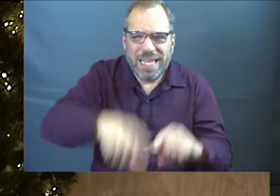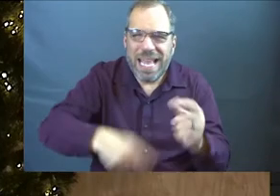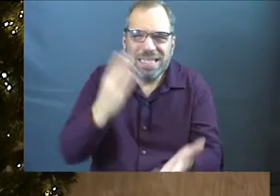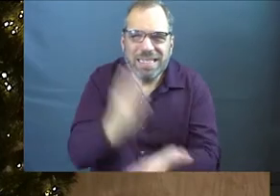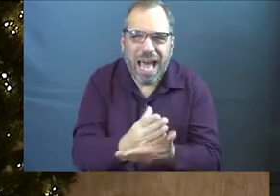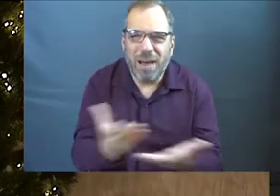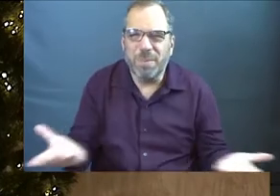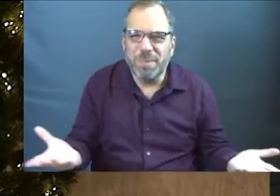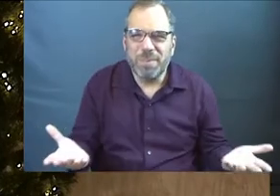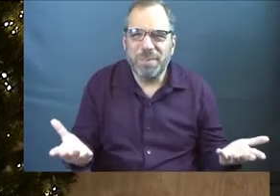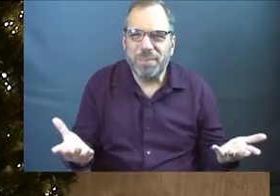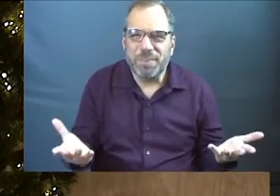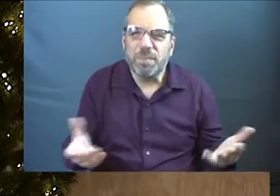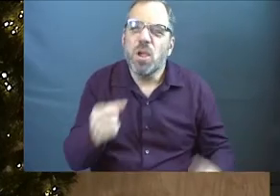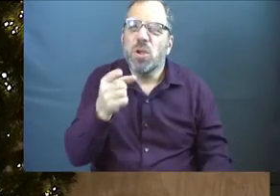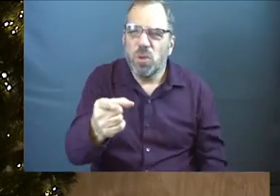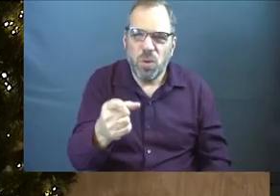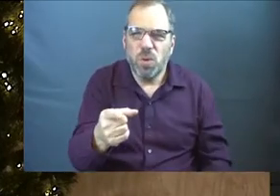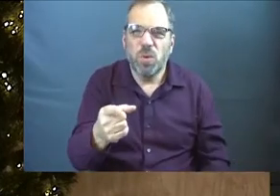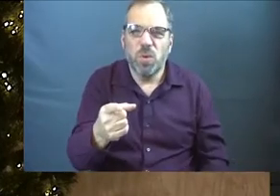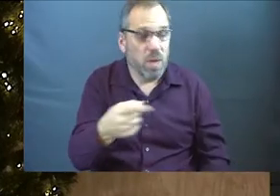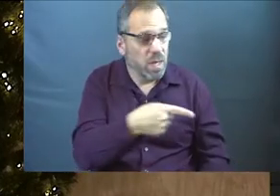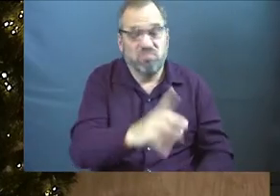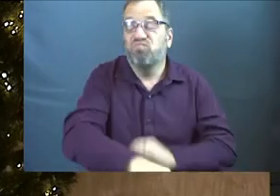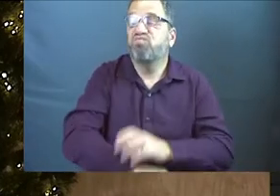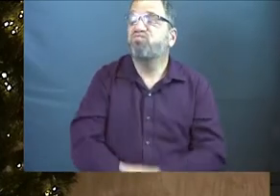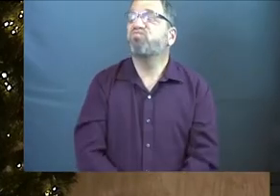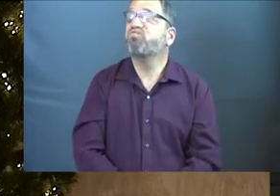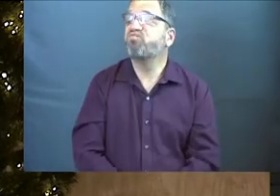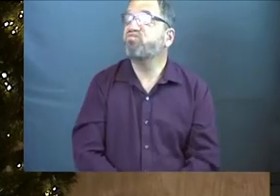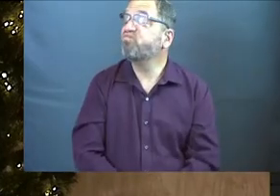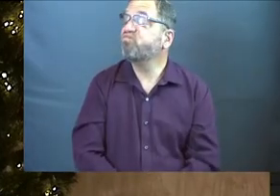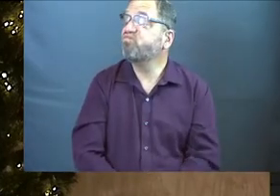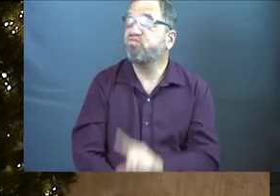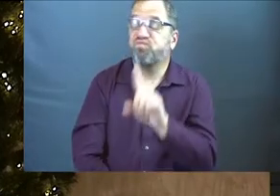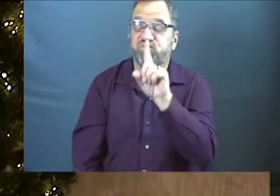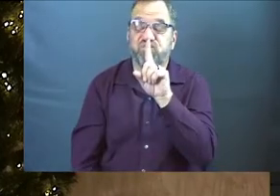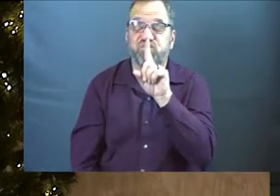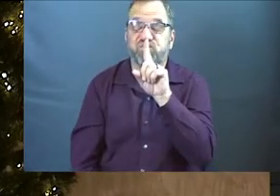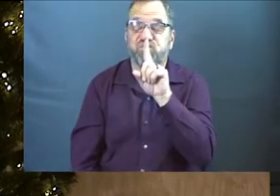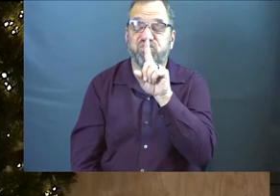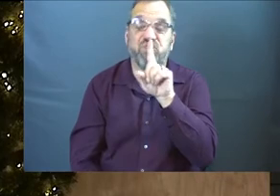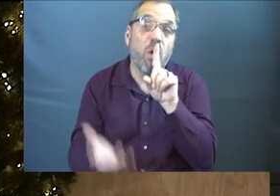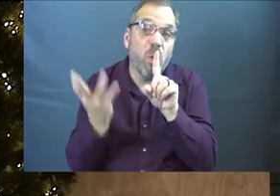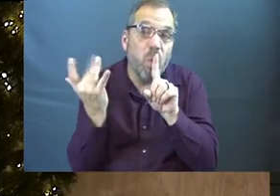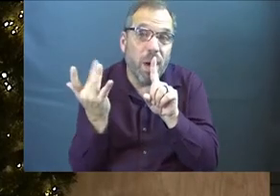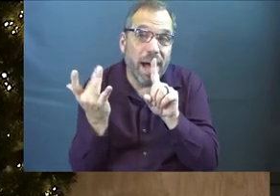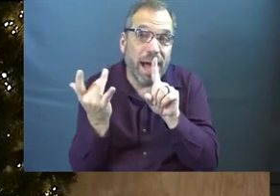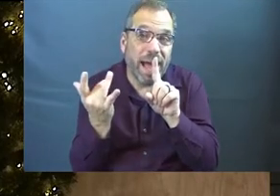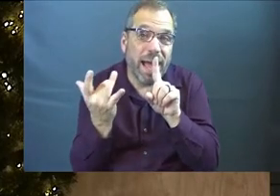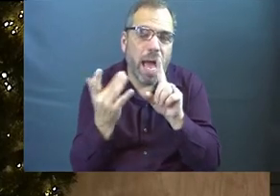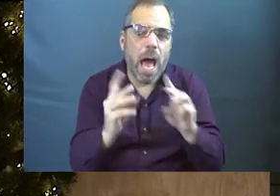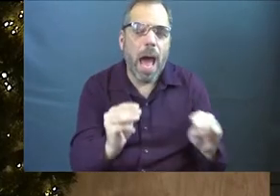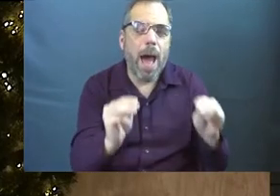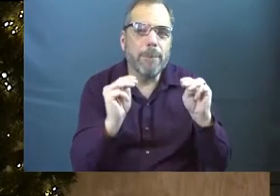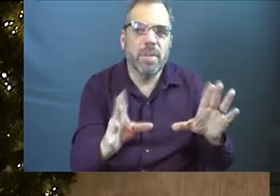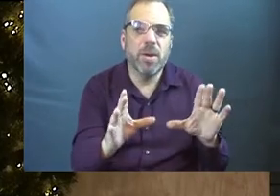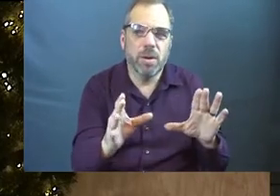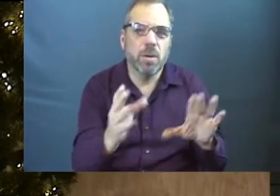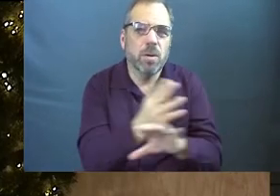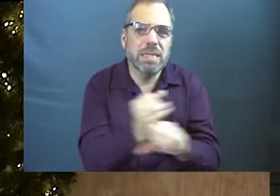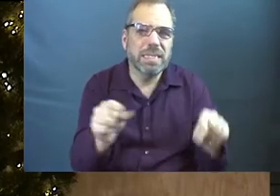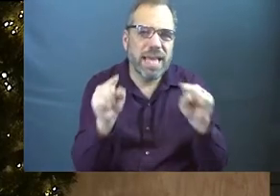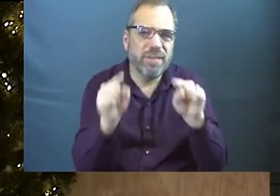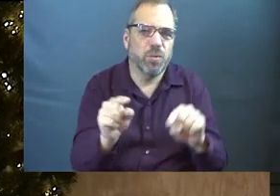stop. You're going to go and give them the silent treatment anyway. And the reason is because only a miracle can save